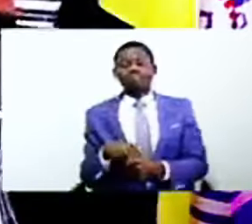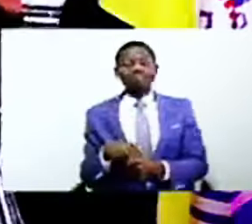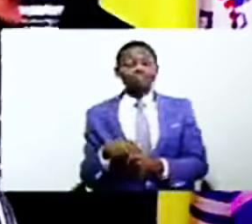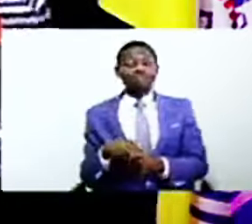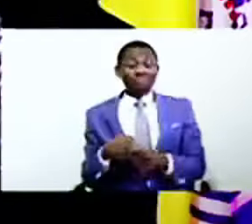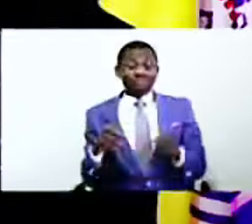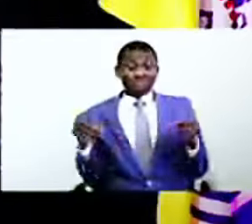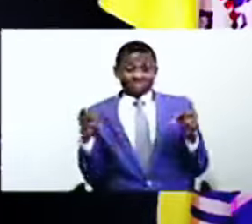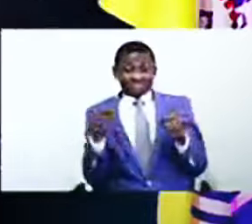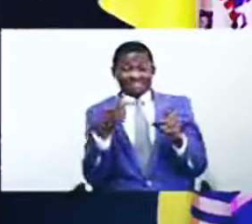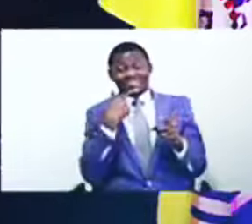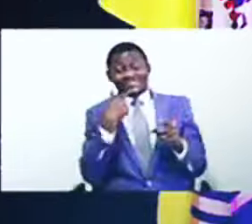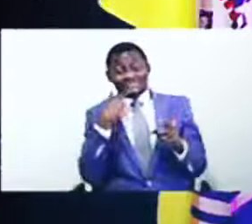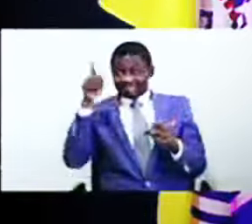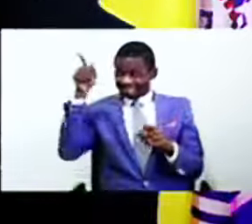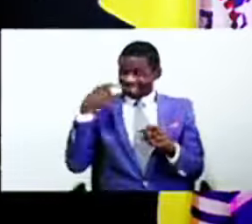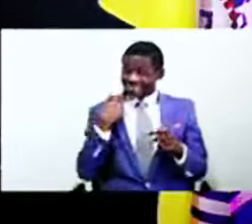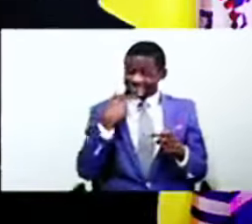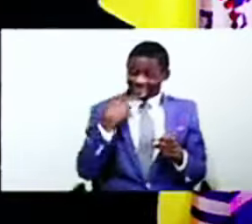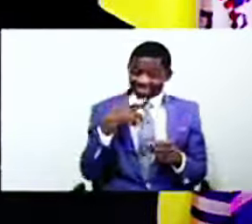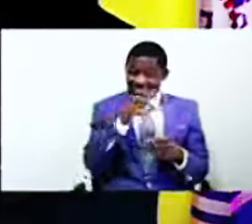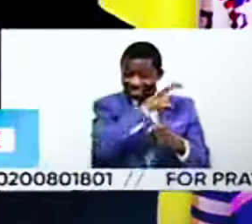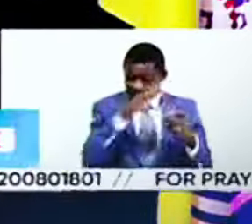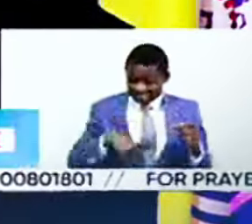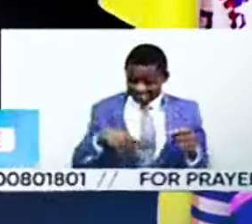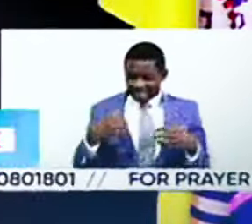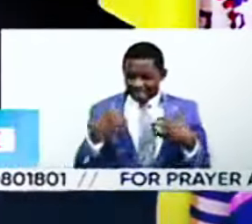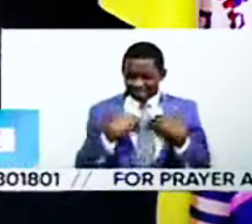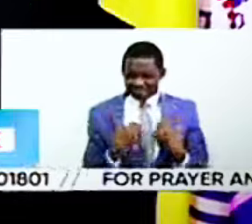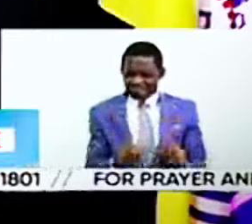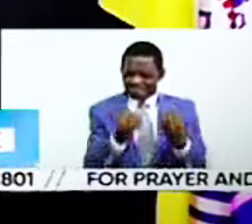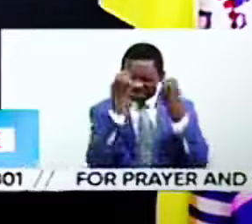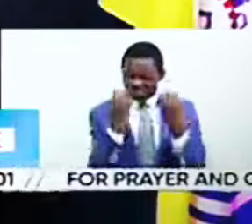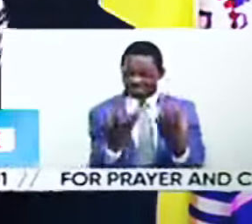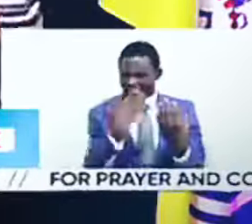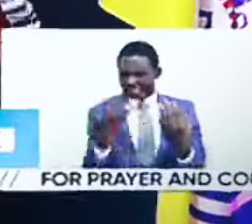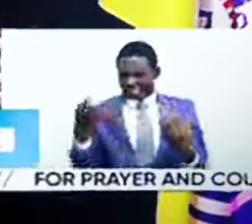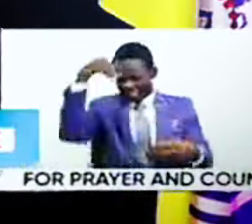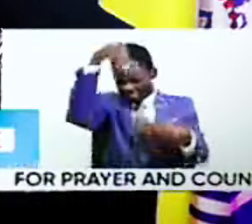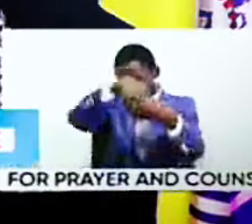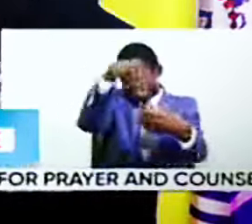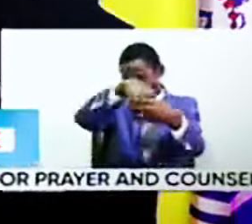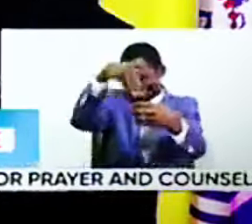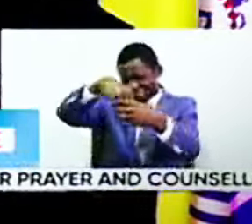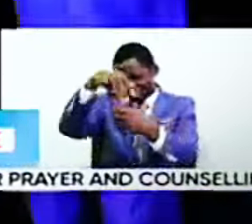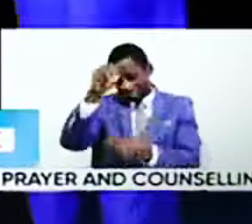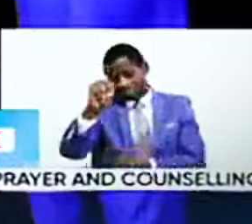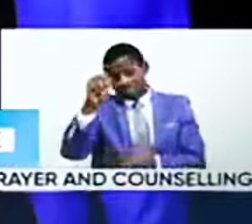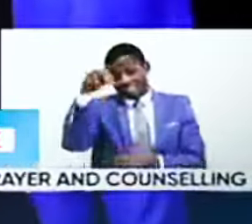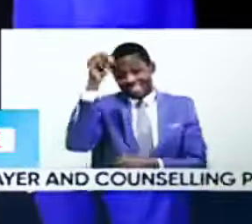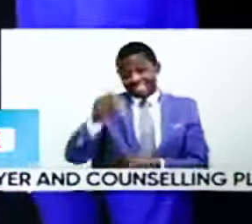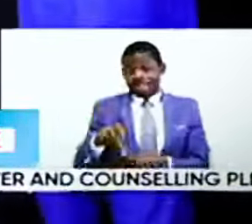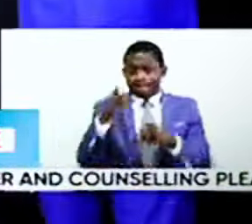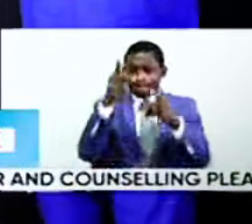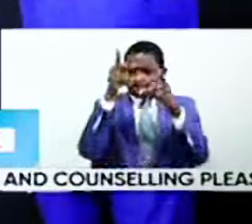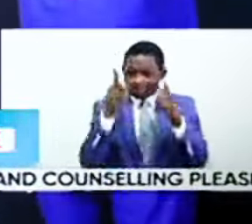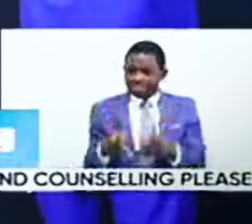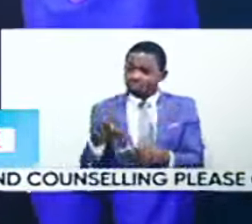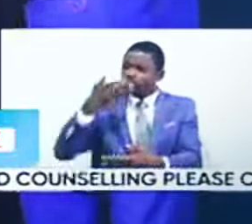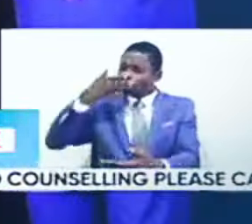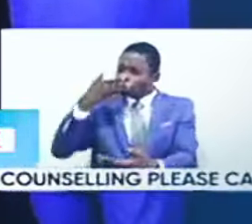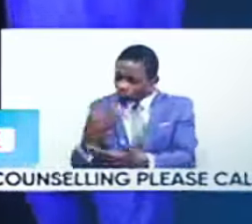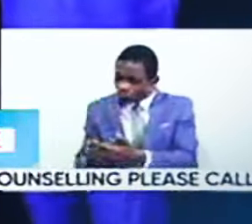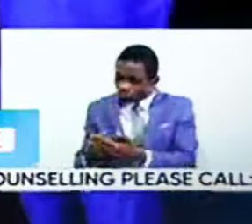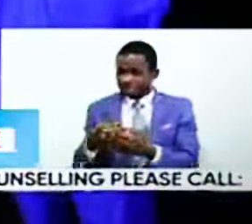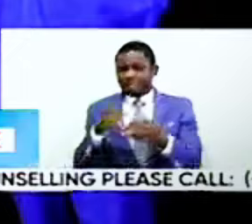is heavily loaded. He only needs a good teacher to open things up to him. He has